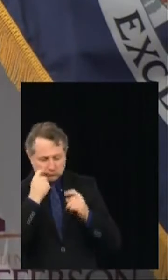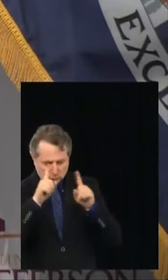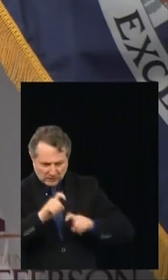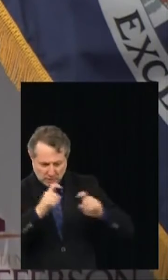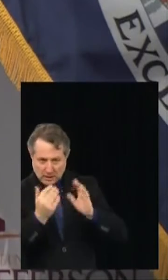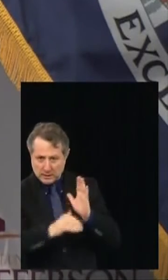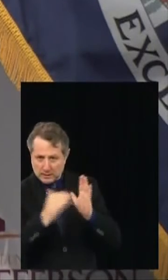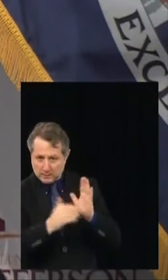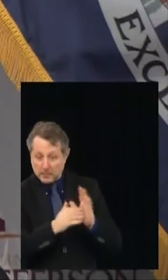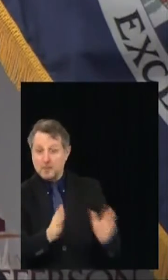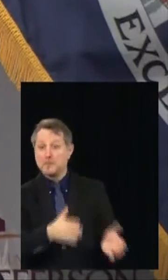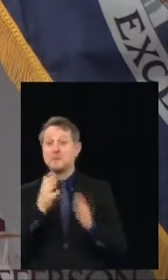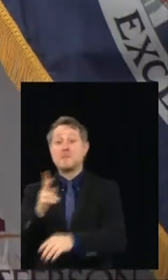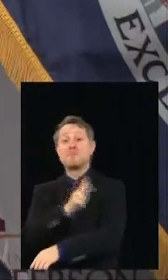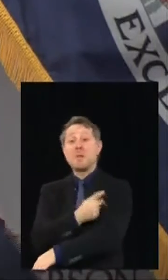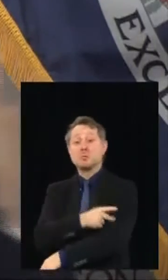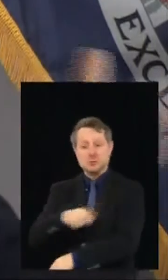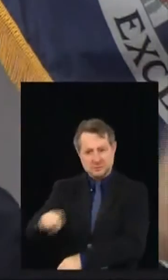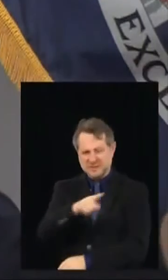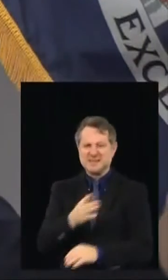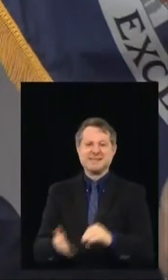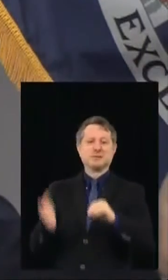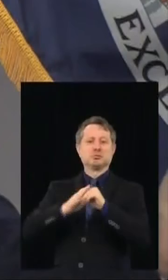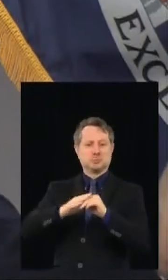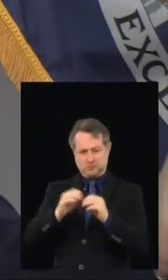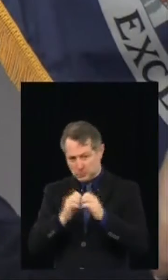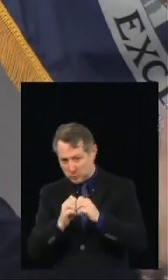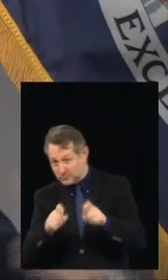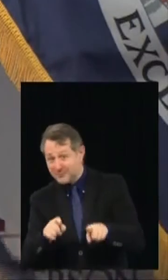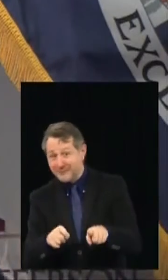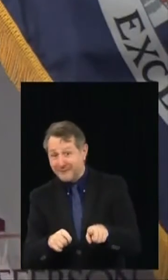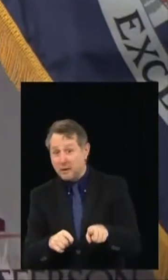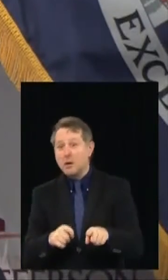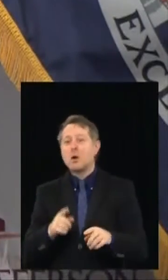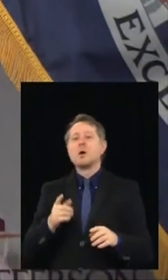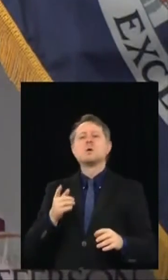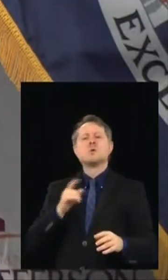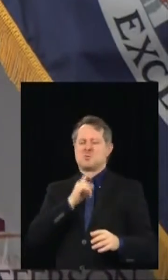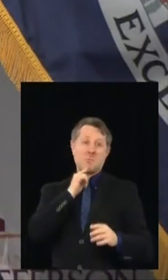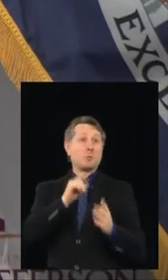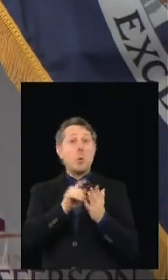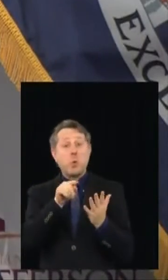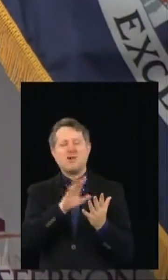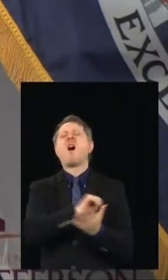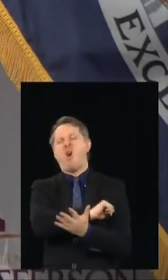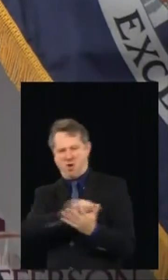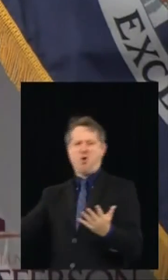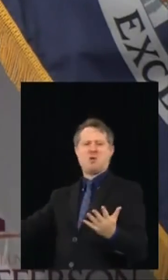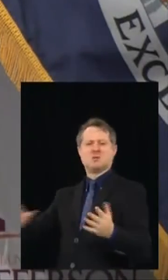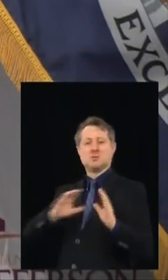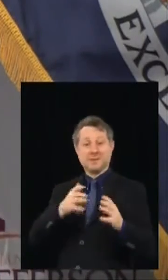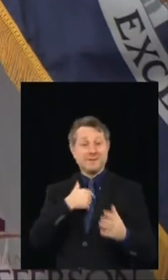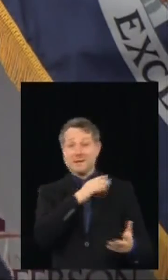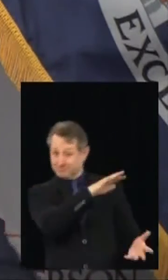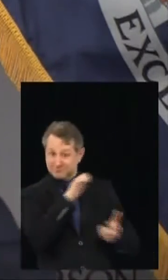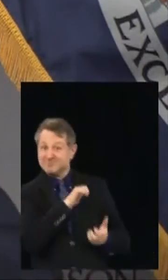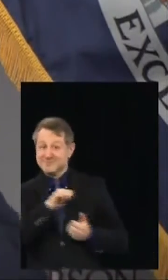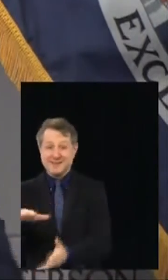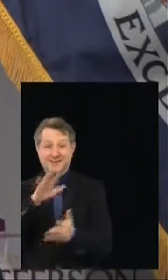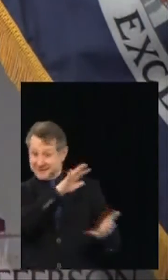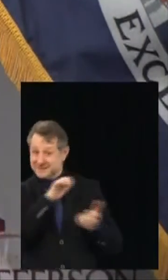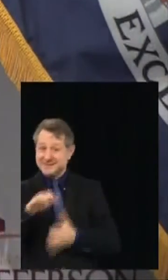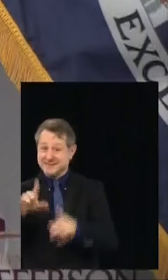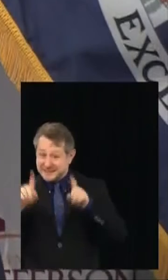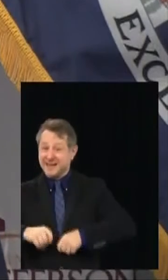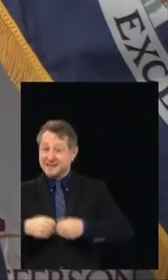home patients. So you need more testing across the board. As we get more testing capacity, then we can do it